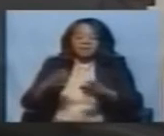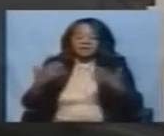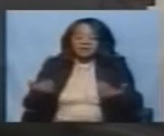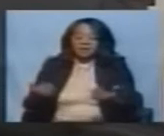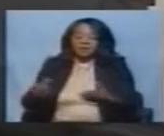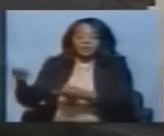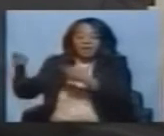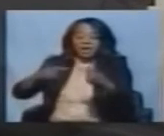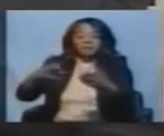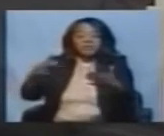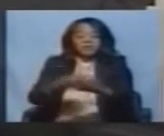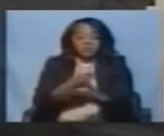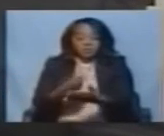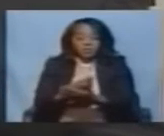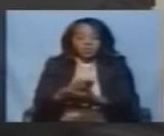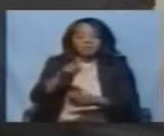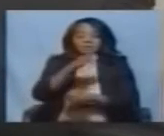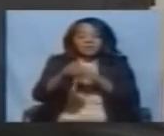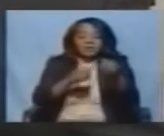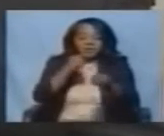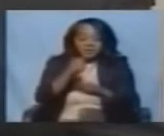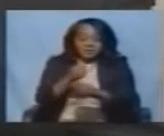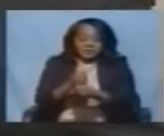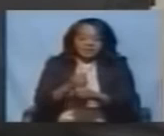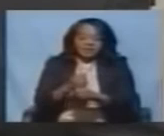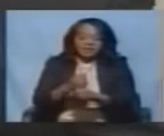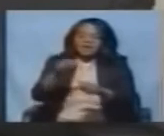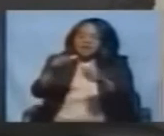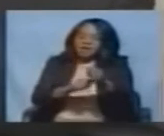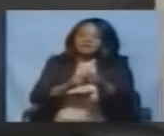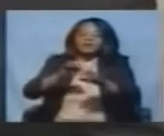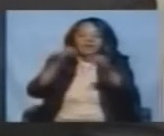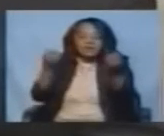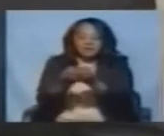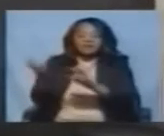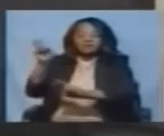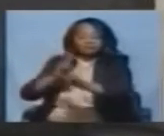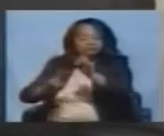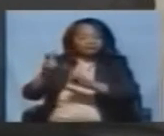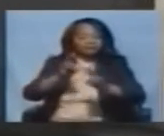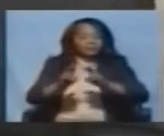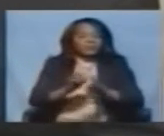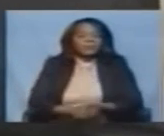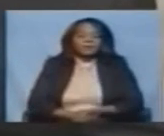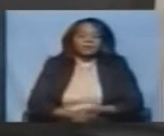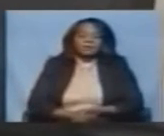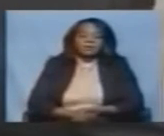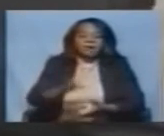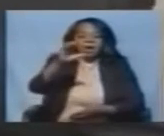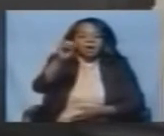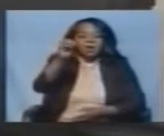we are making sure that coming this year, we'll be visiting every organization. We've already employed a compliance team at ZIPS. We